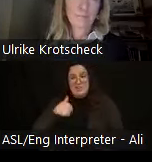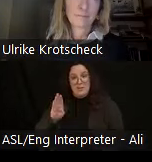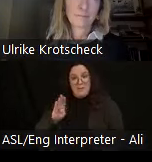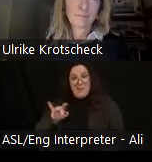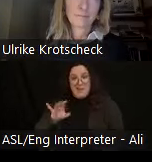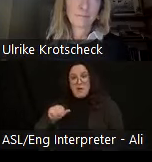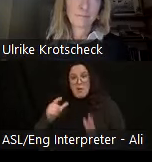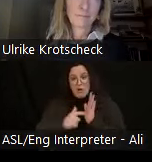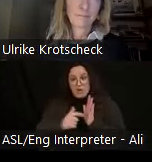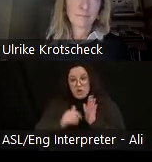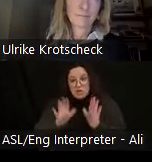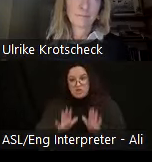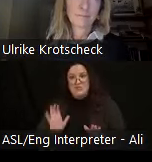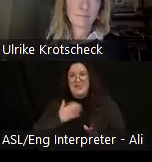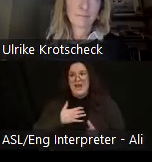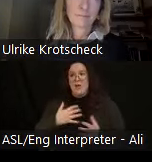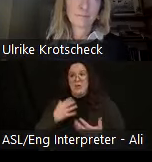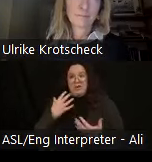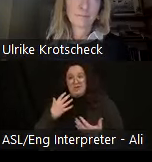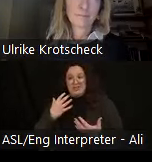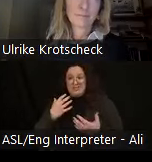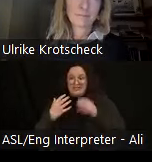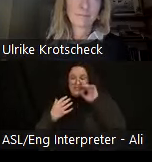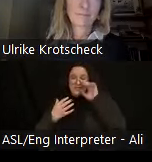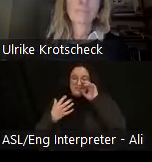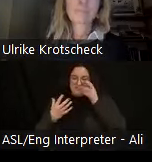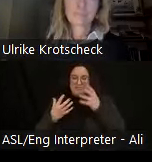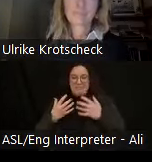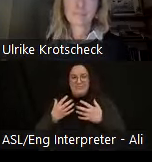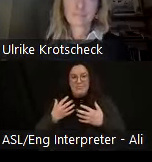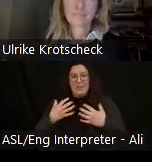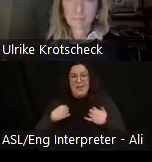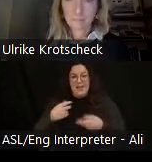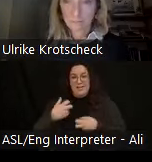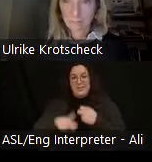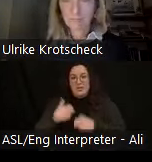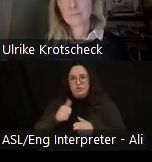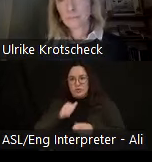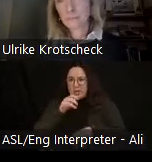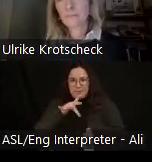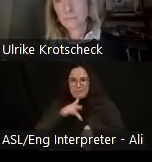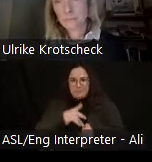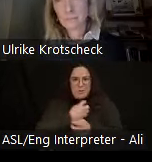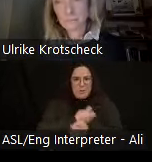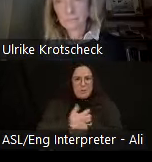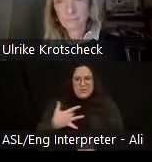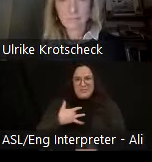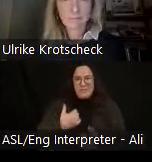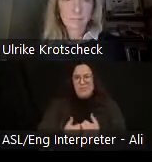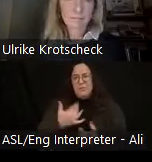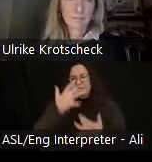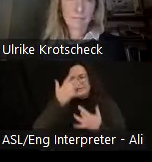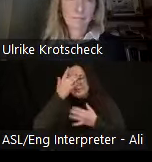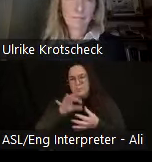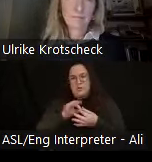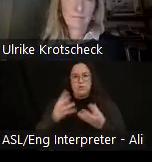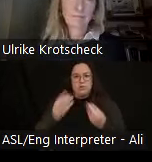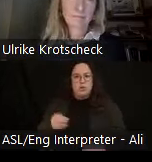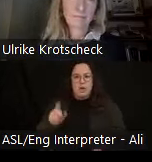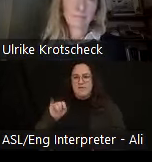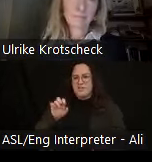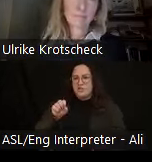ailments that we experience show up in bone because so much is in soft tissue. So it's hard to know whether that was